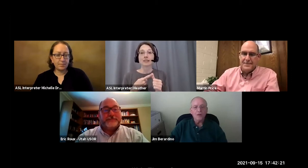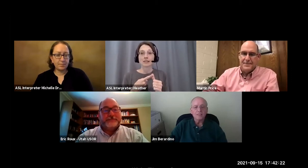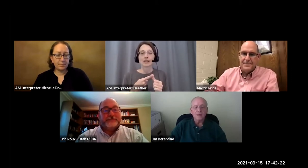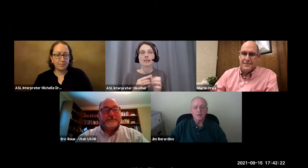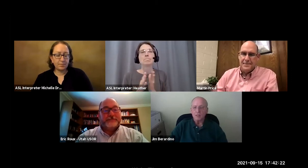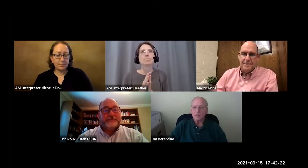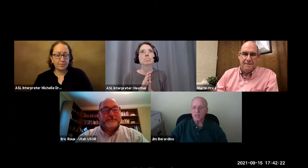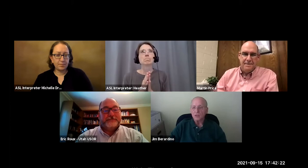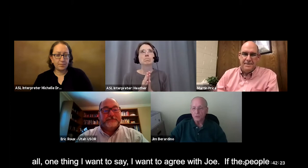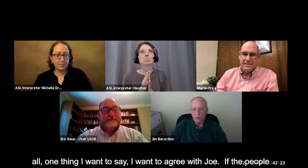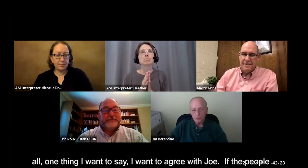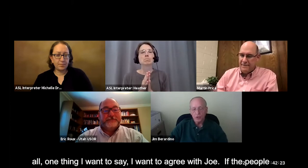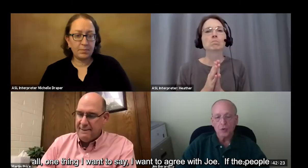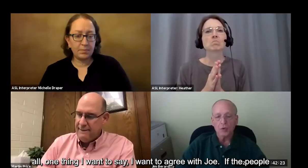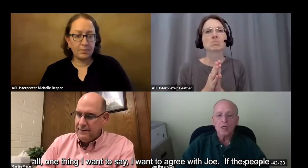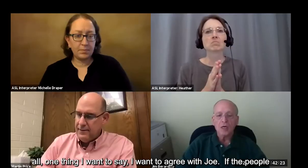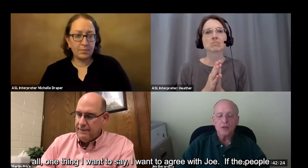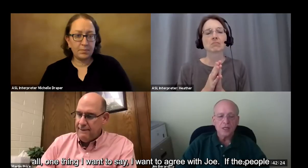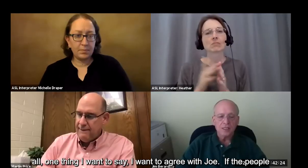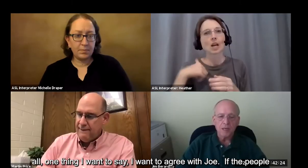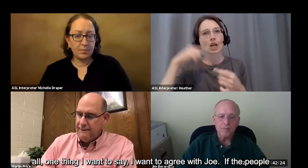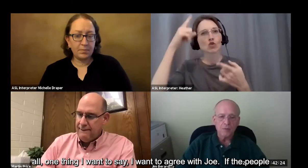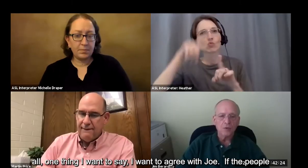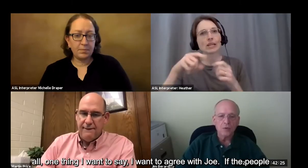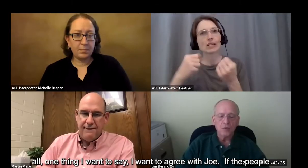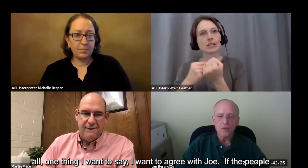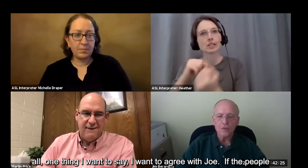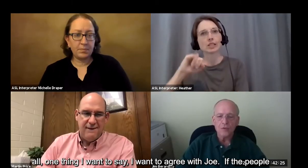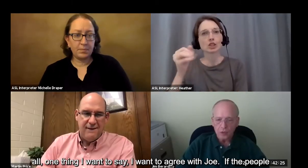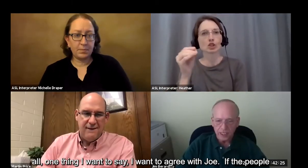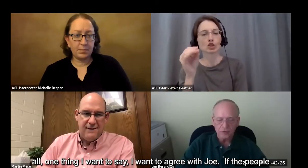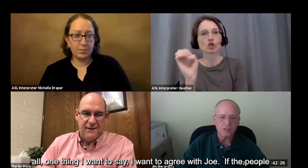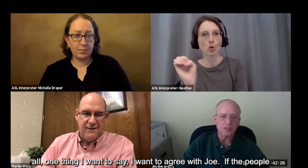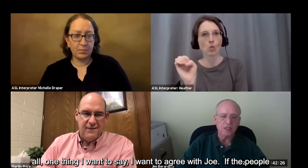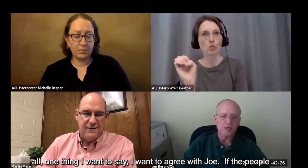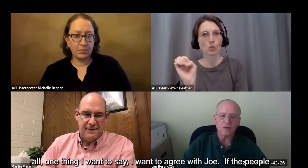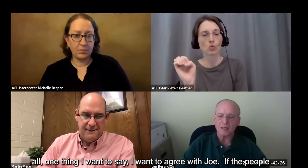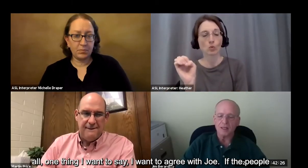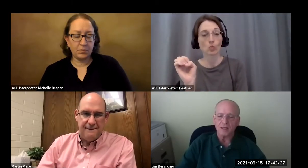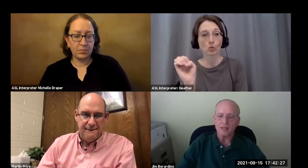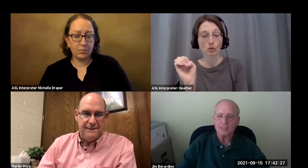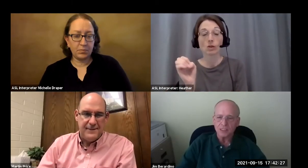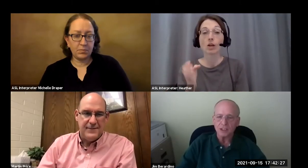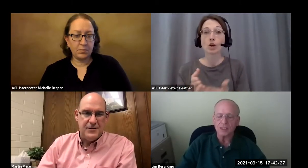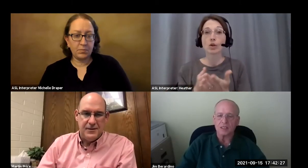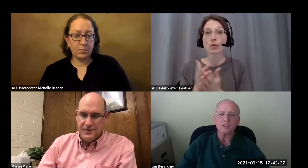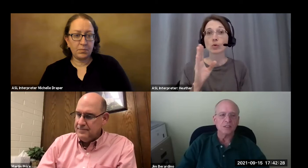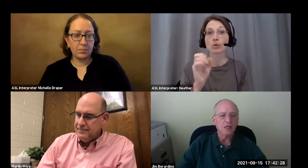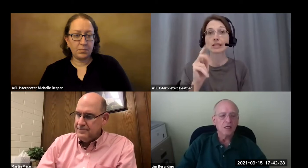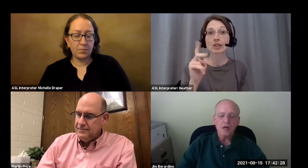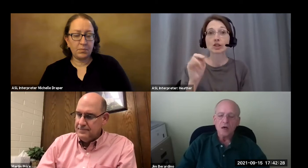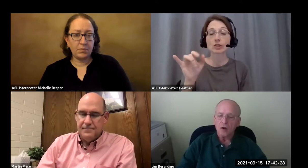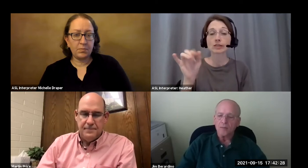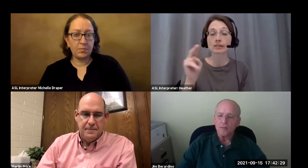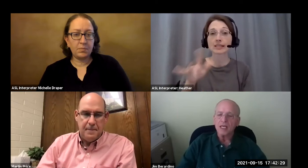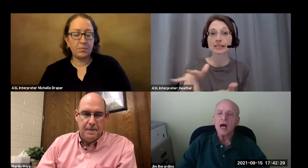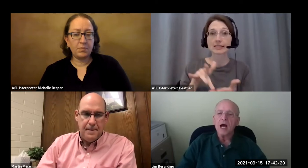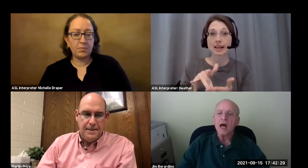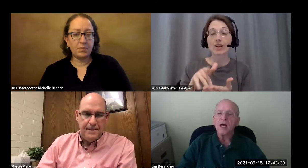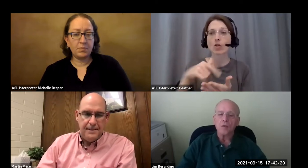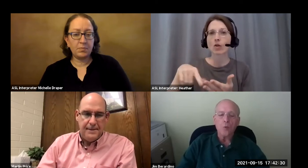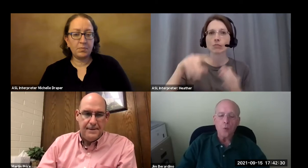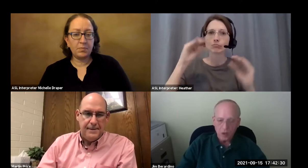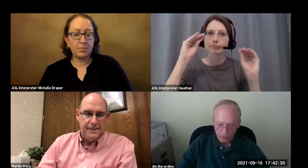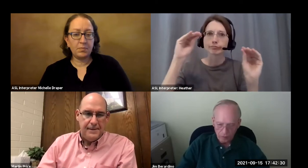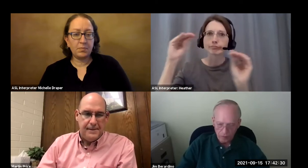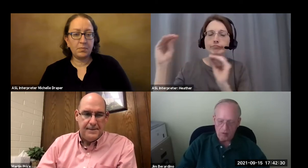one of the things I wanted to say, and agree with Joe, that the people who, through the Sanderson Center, have been teaching the